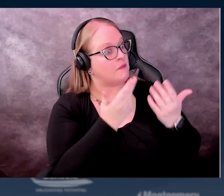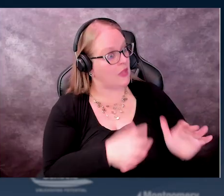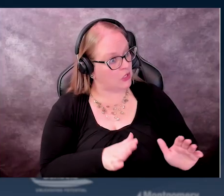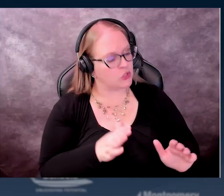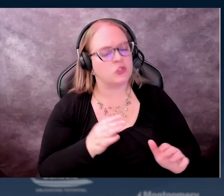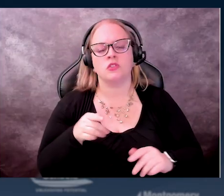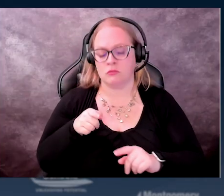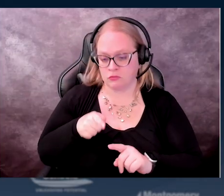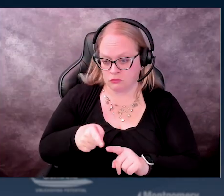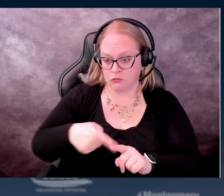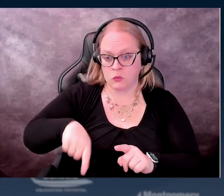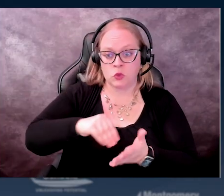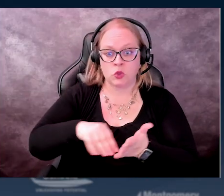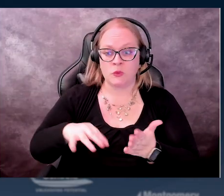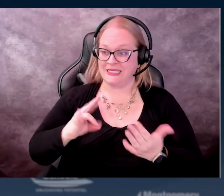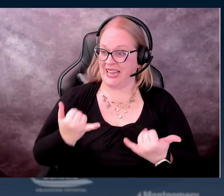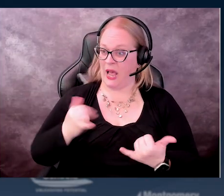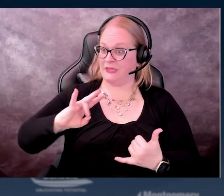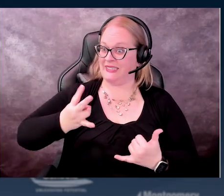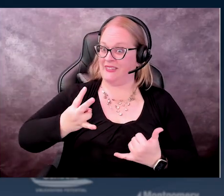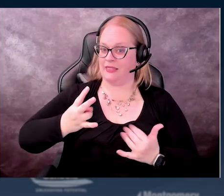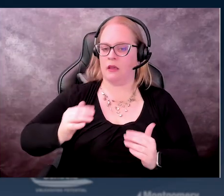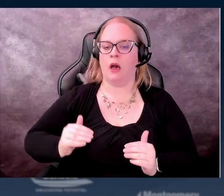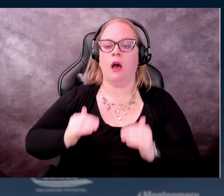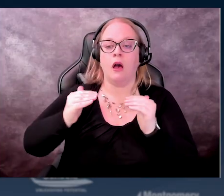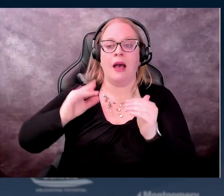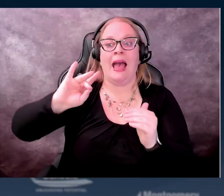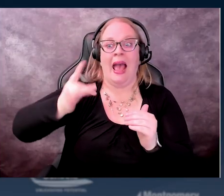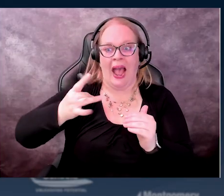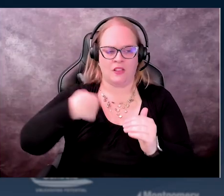to start thinking about the different programs in your region.